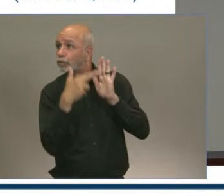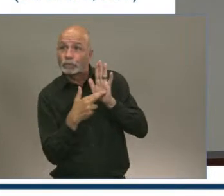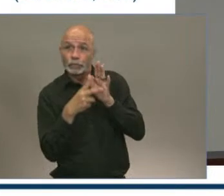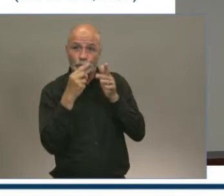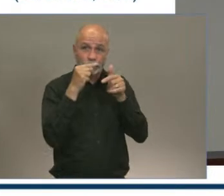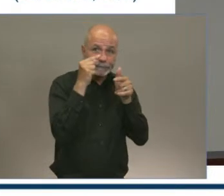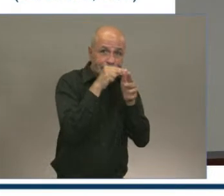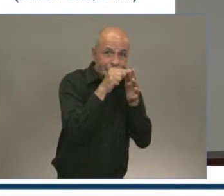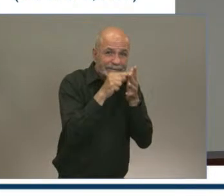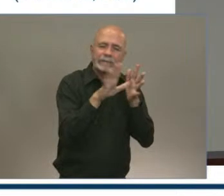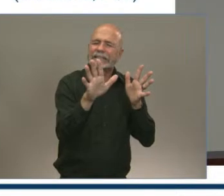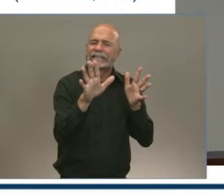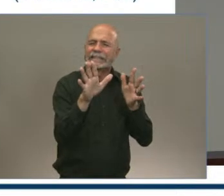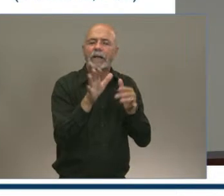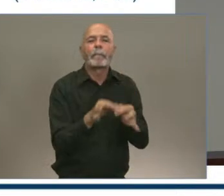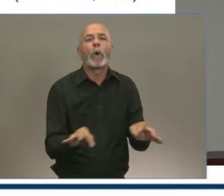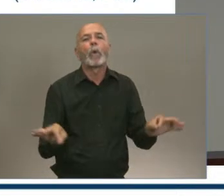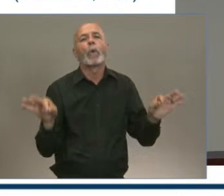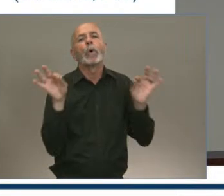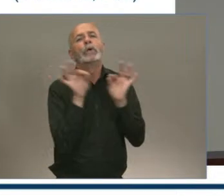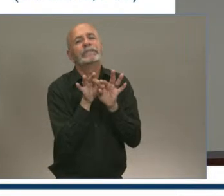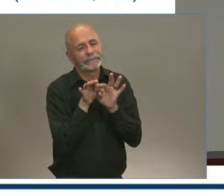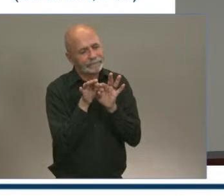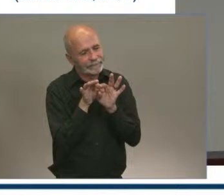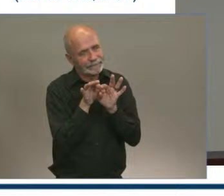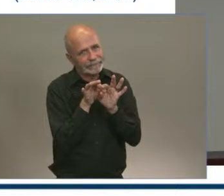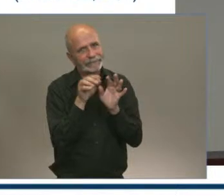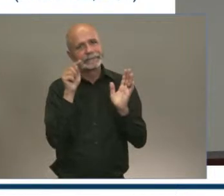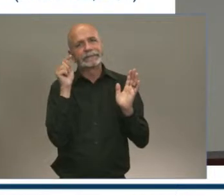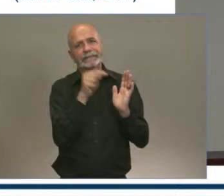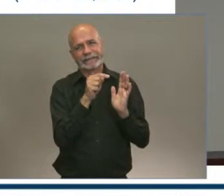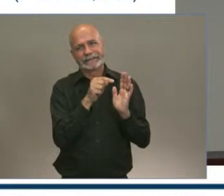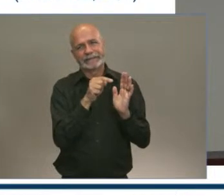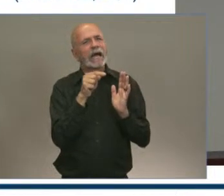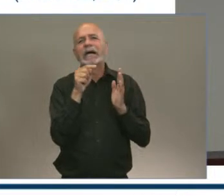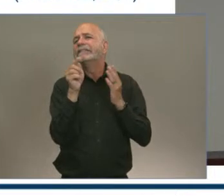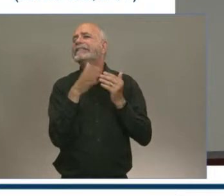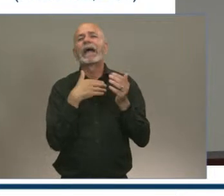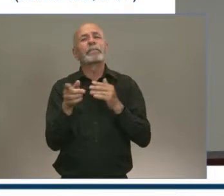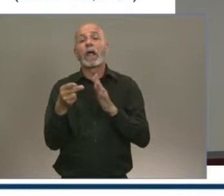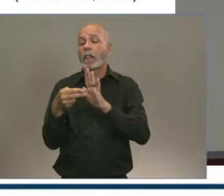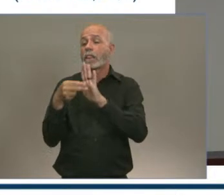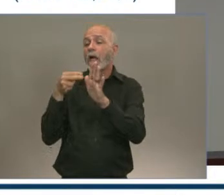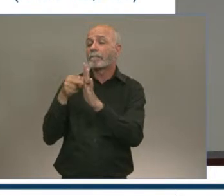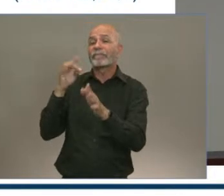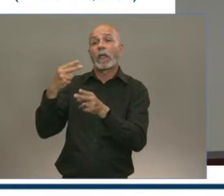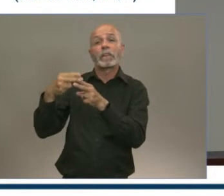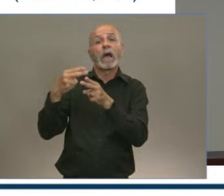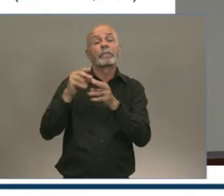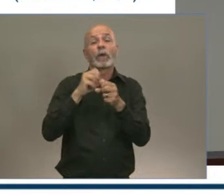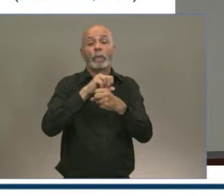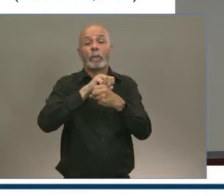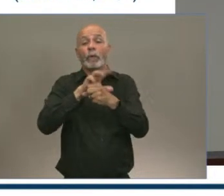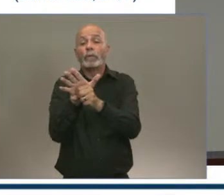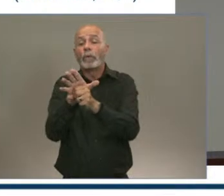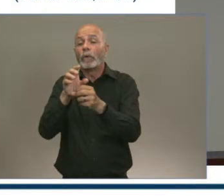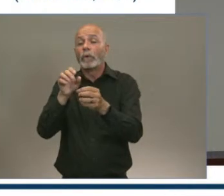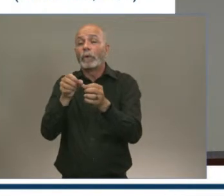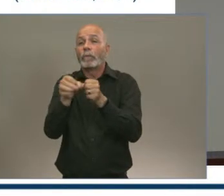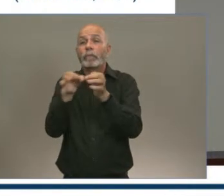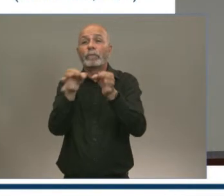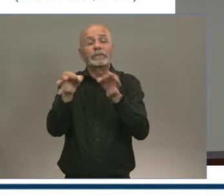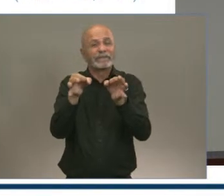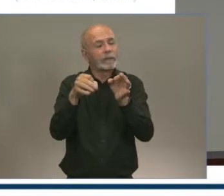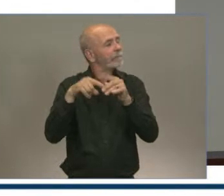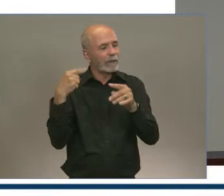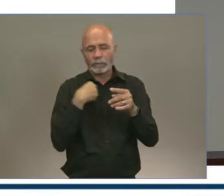are necessary for, regardless of the variants. What they really mean is that the presence of variants means we have to all strictly adhere